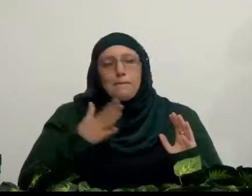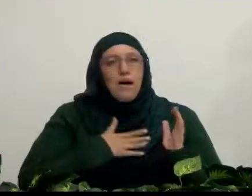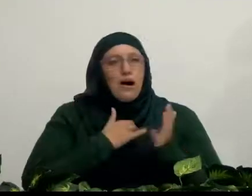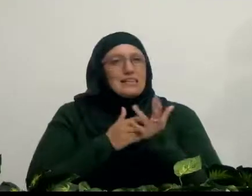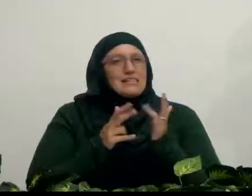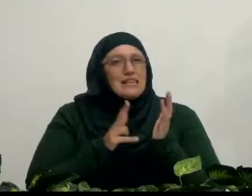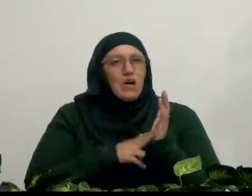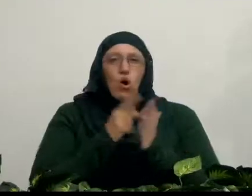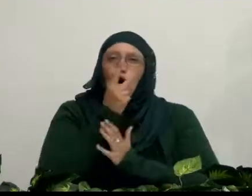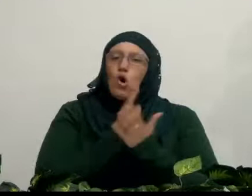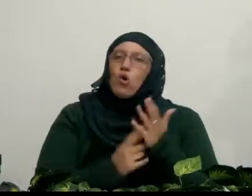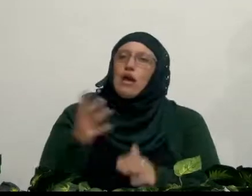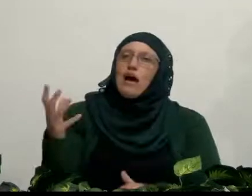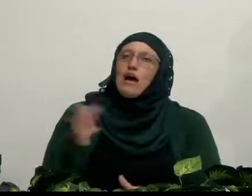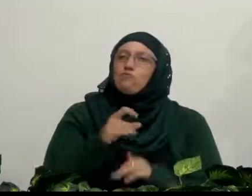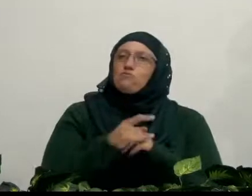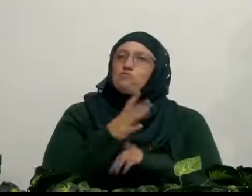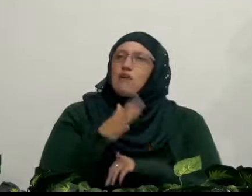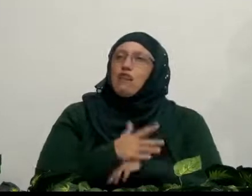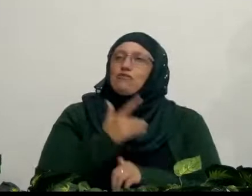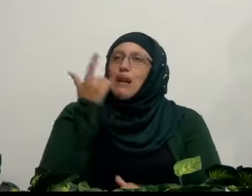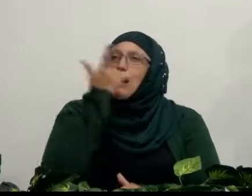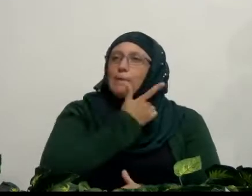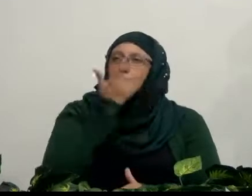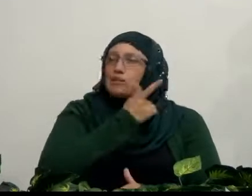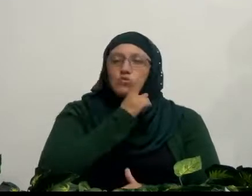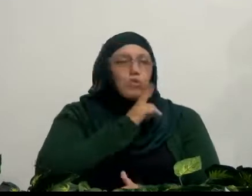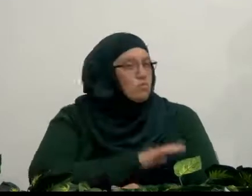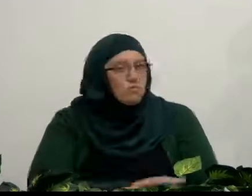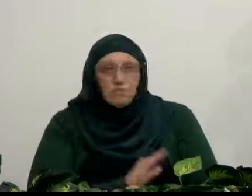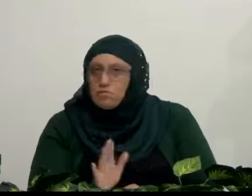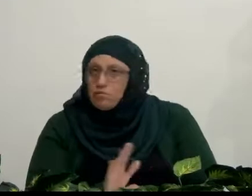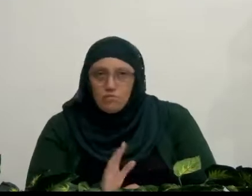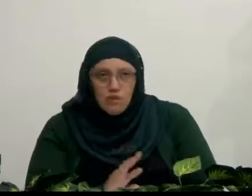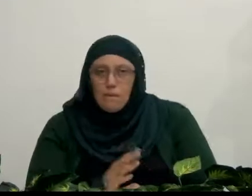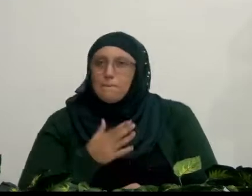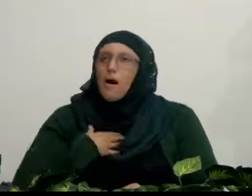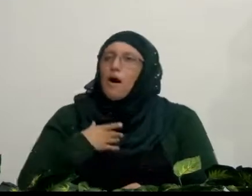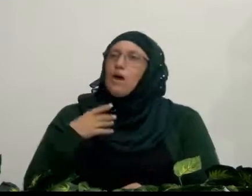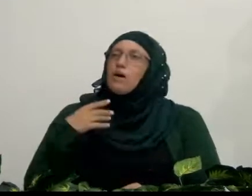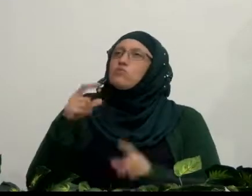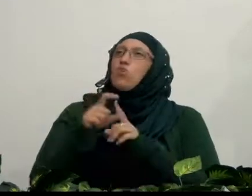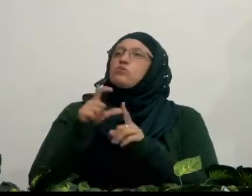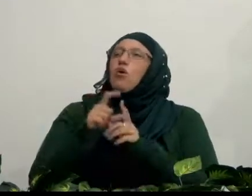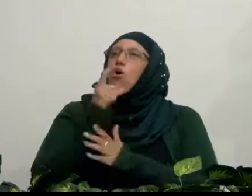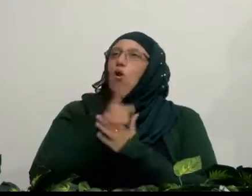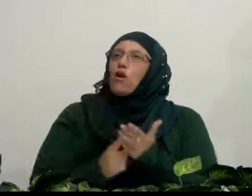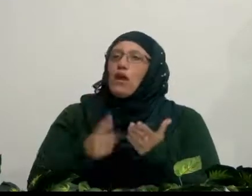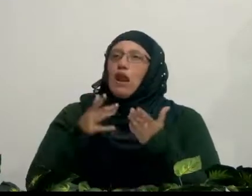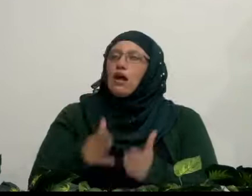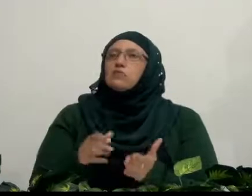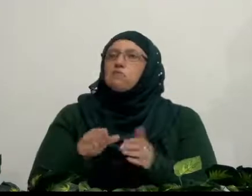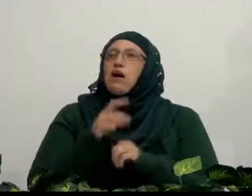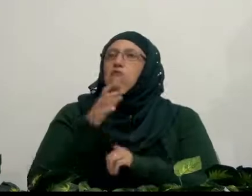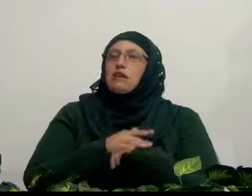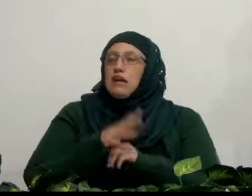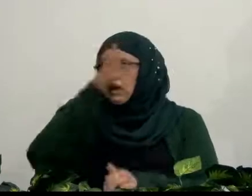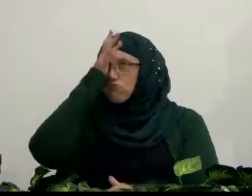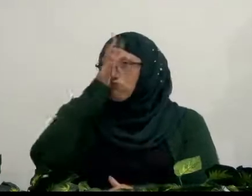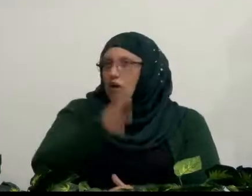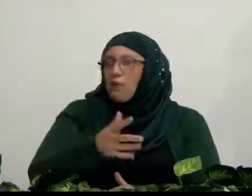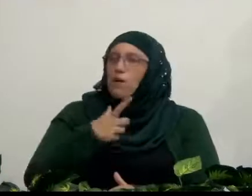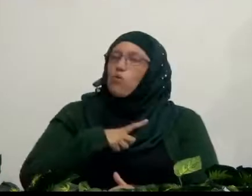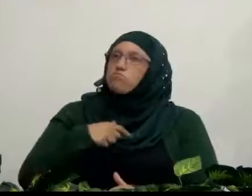a Lebanese girl because he's Lebanese. My daughter has to marry only an Iraqi guy because she's Iraqi. And or